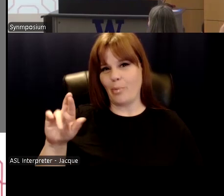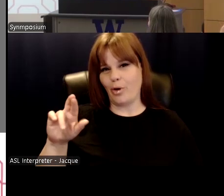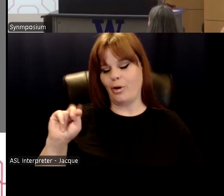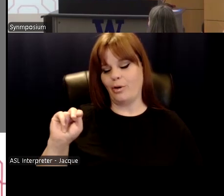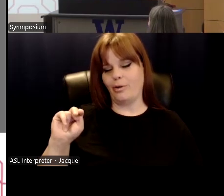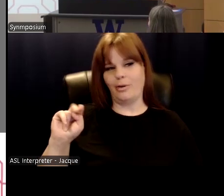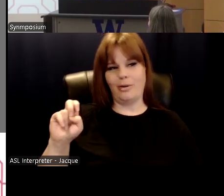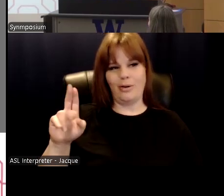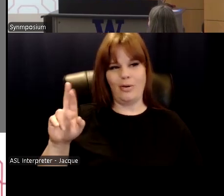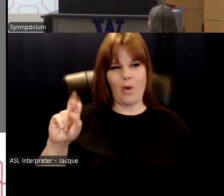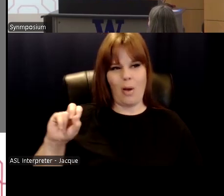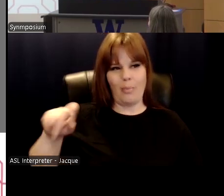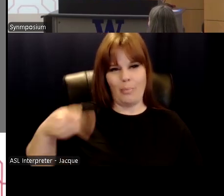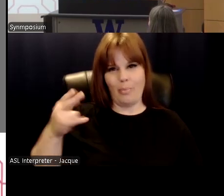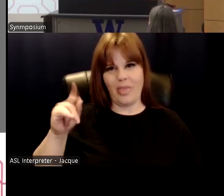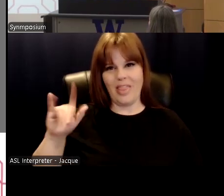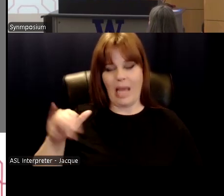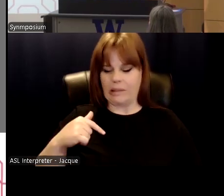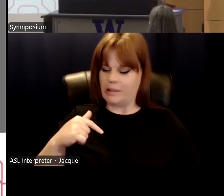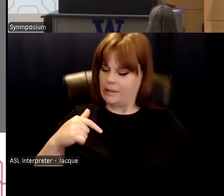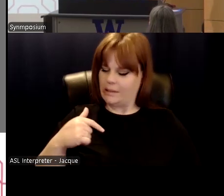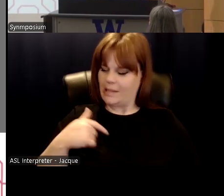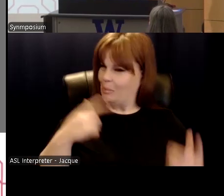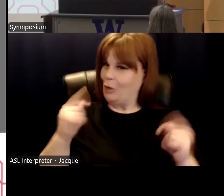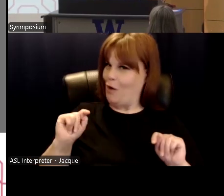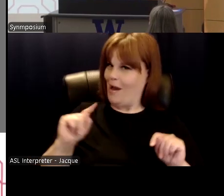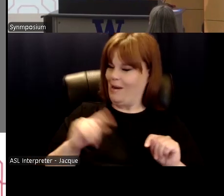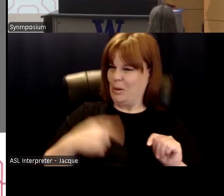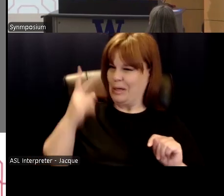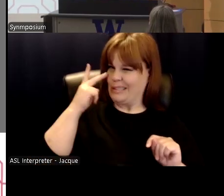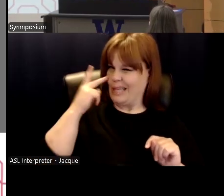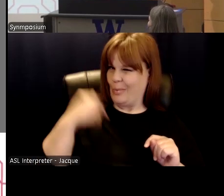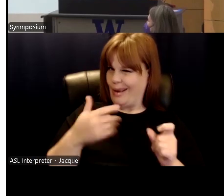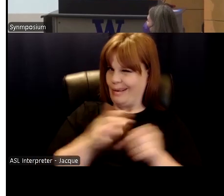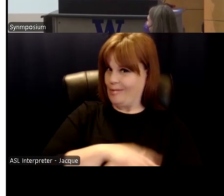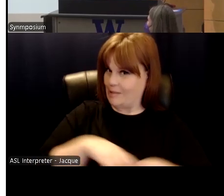cover what we can cover. Let's see. Am I using the...